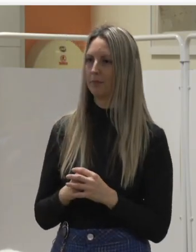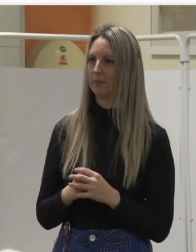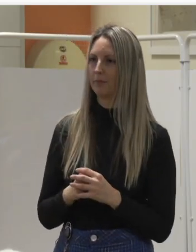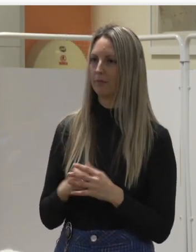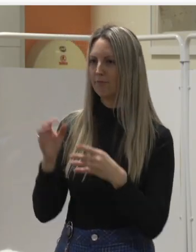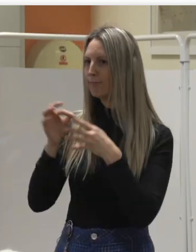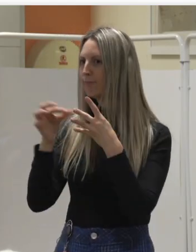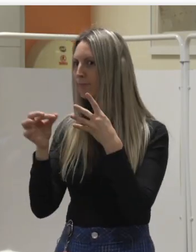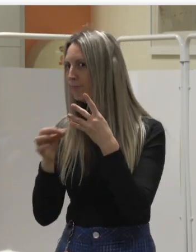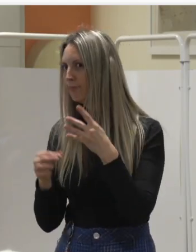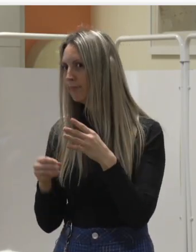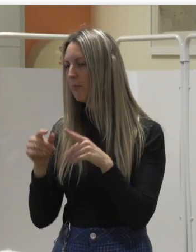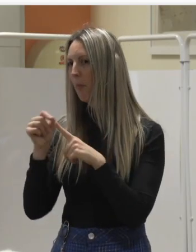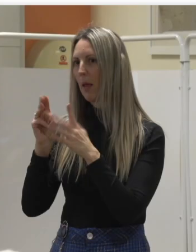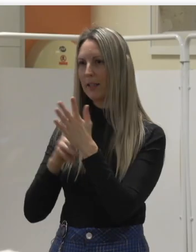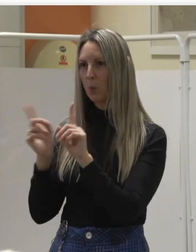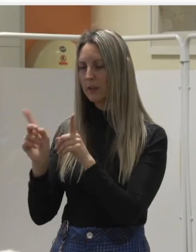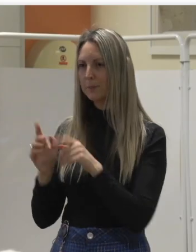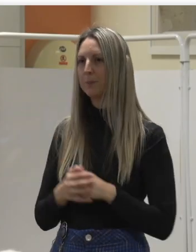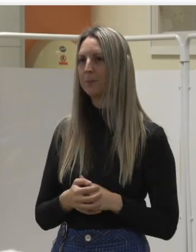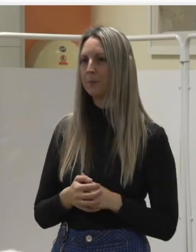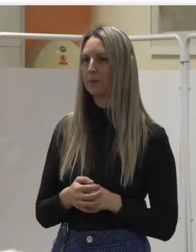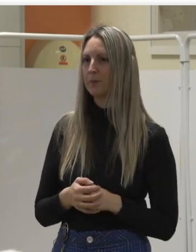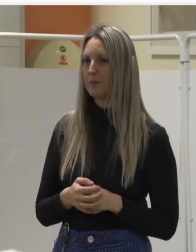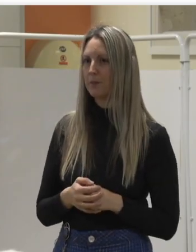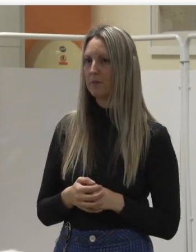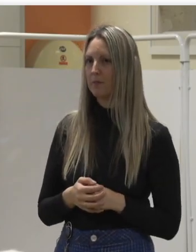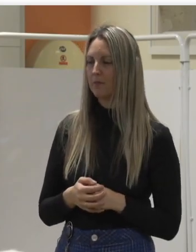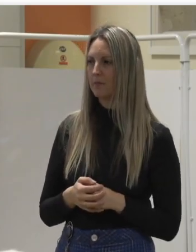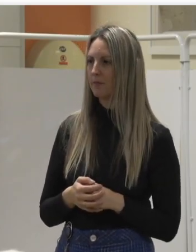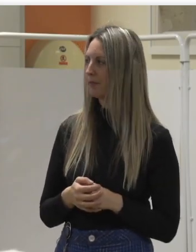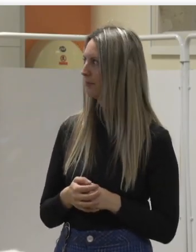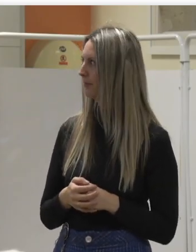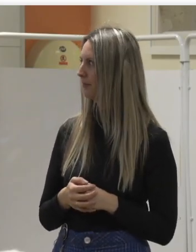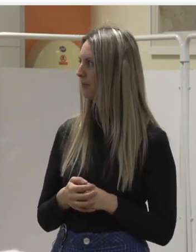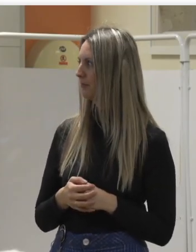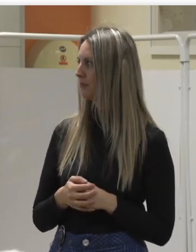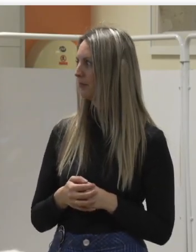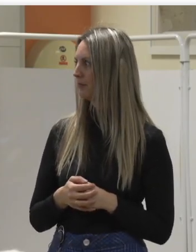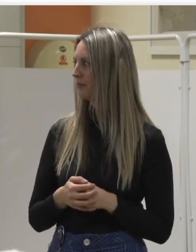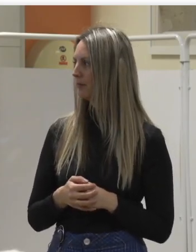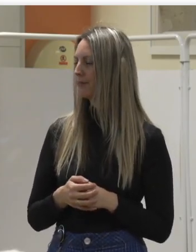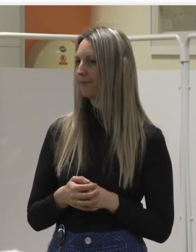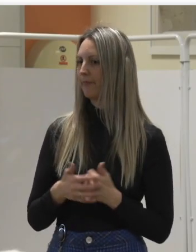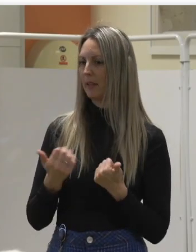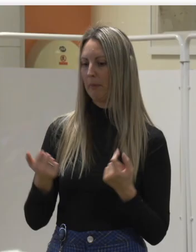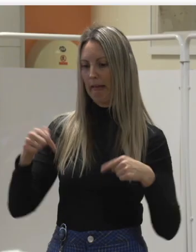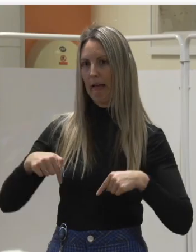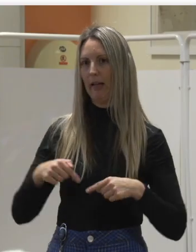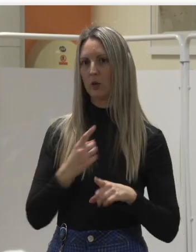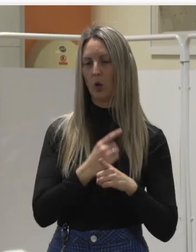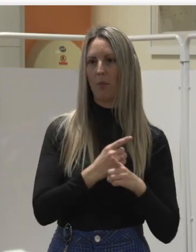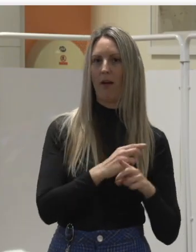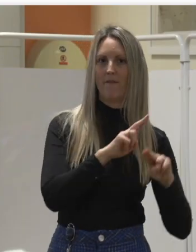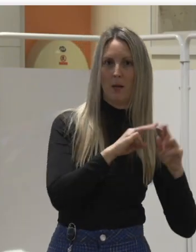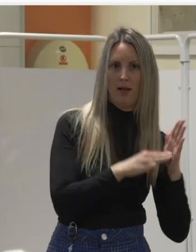features? So I think there is a reason why I was asked to talk about polymyalgia with fibromyalgia, because you may feel that